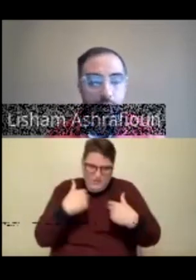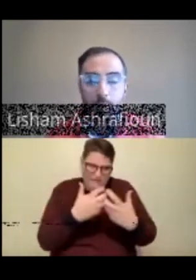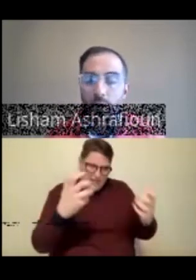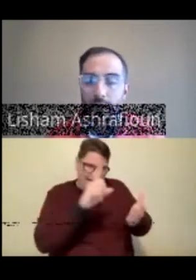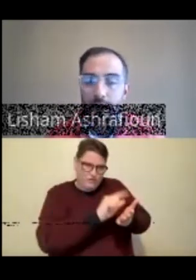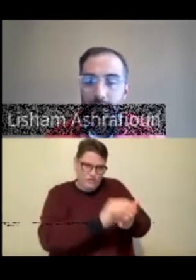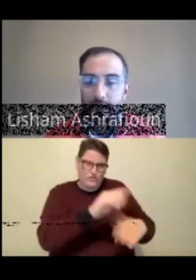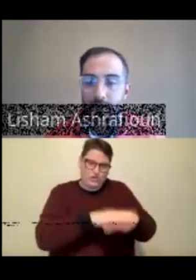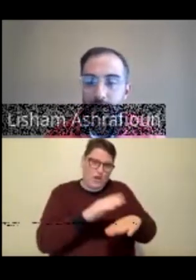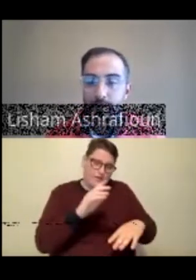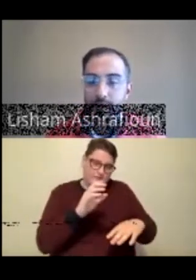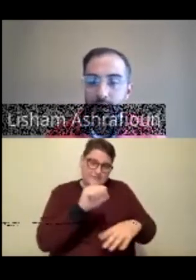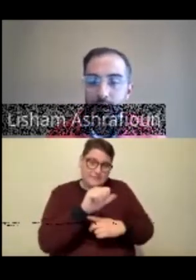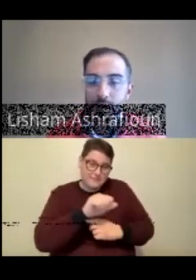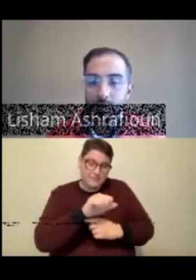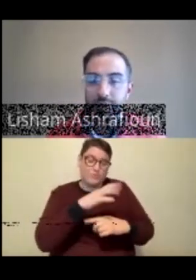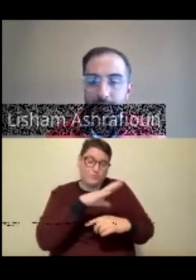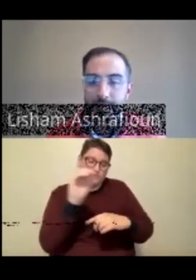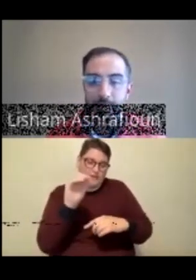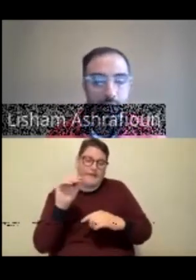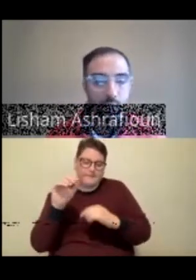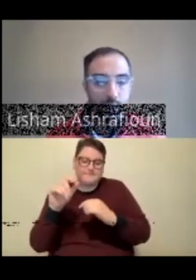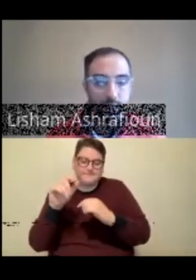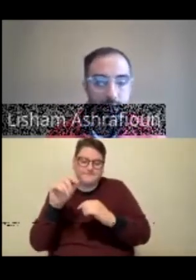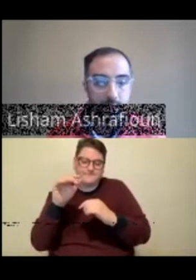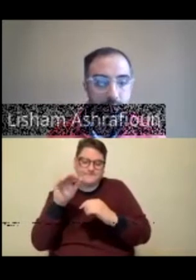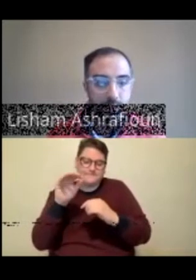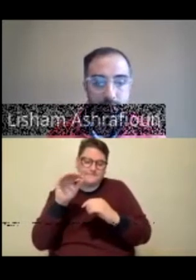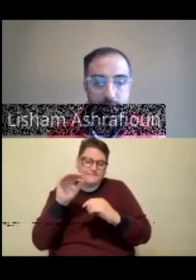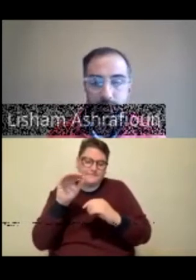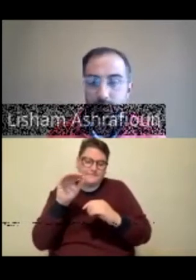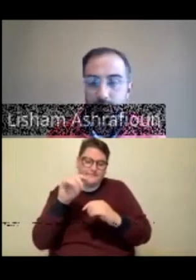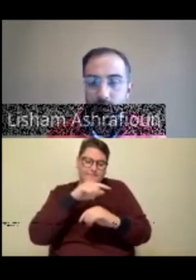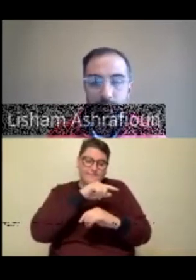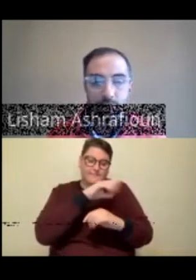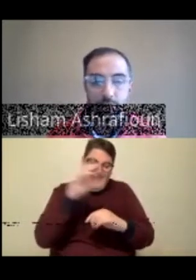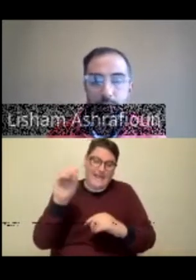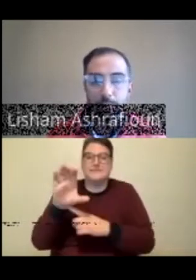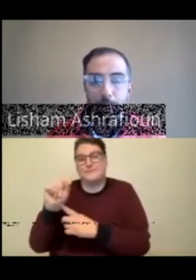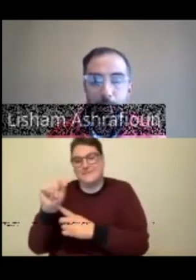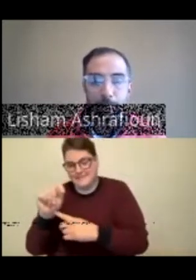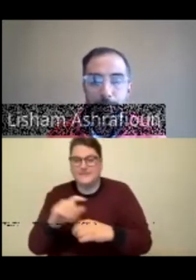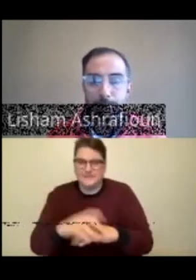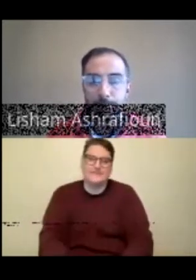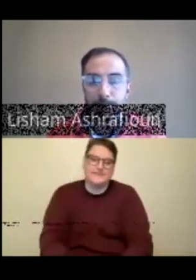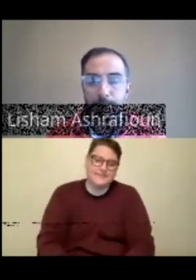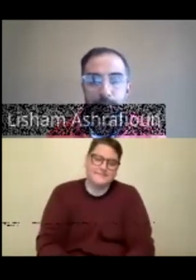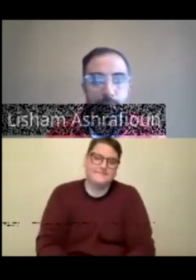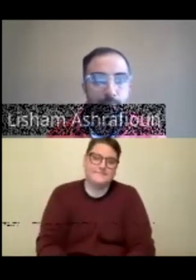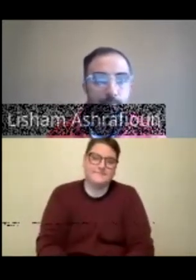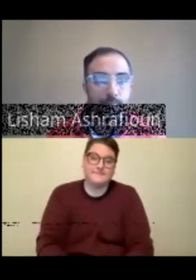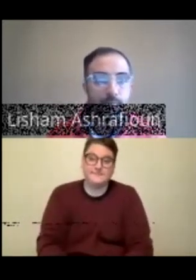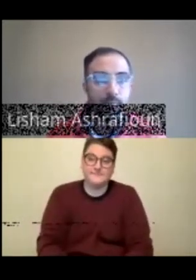and other pertinent content from the brief CBT manual and the CBT for substance use disorder manual.